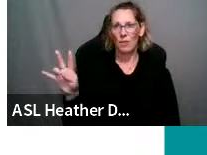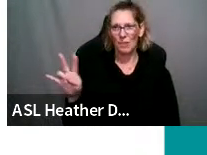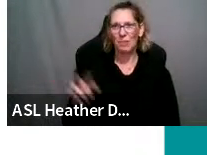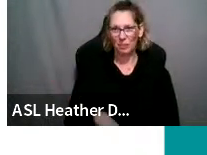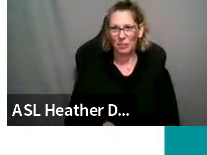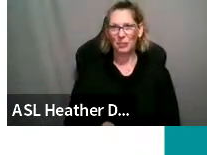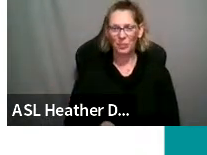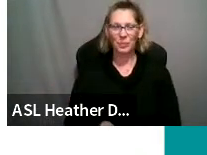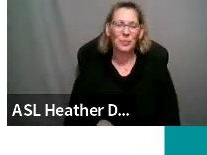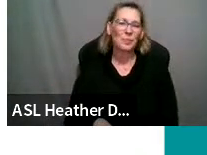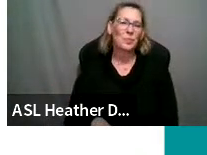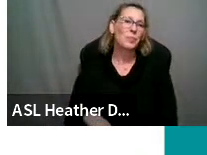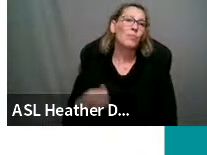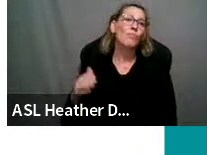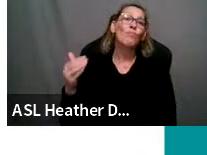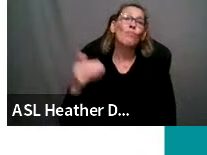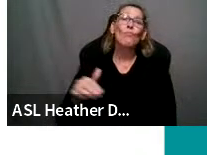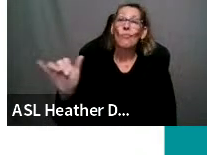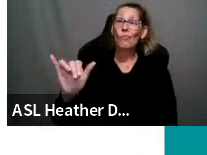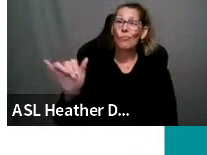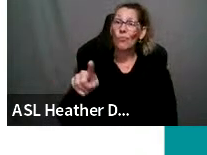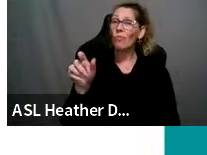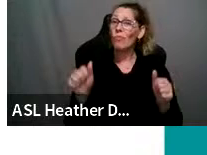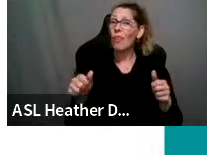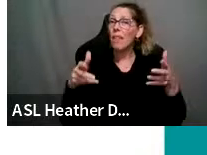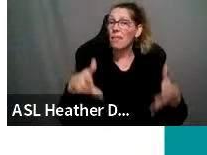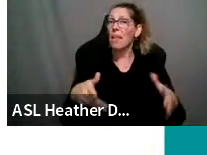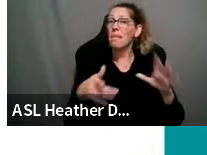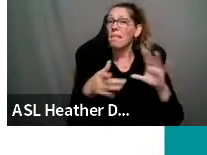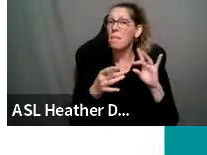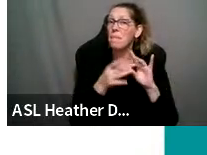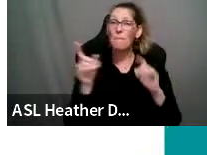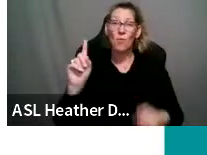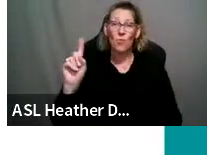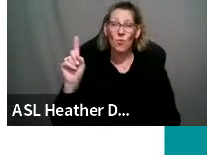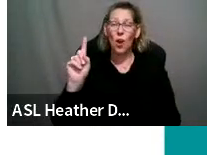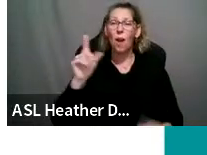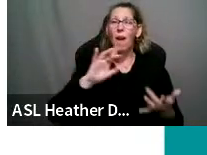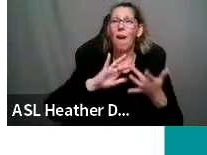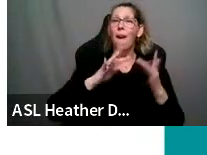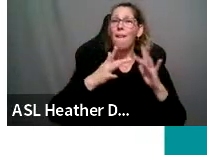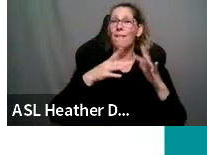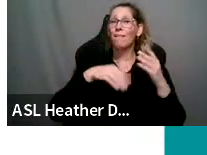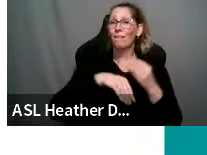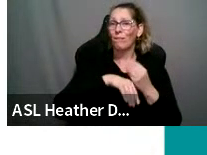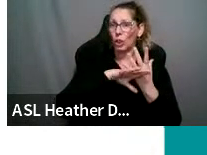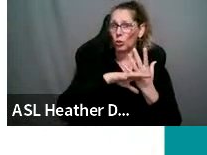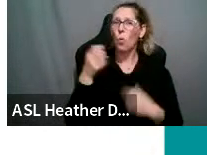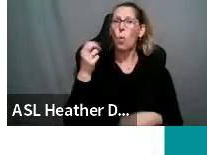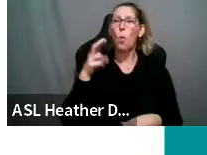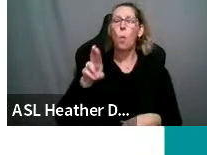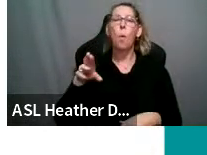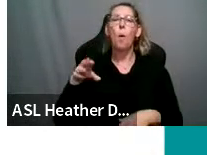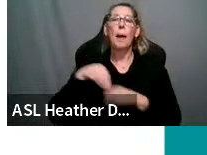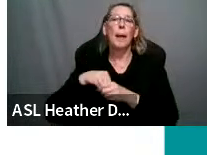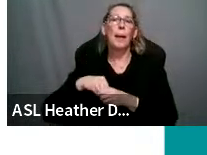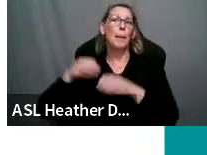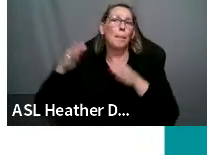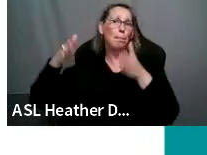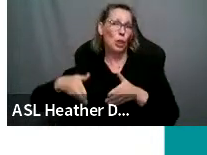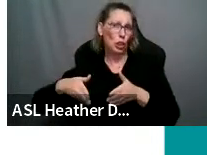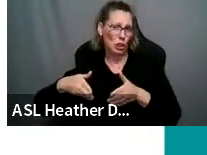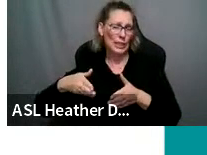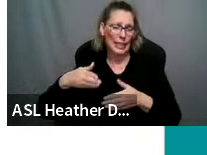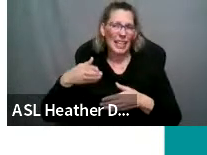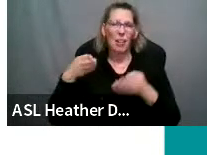427-7347. You can also leave your comments at a virtual or in-person public hearing.